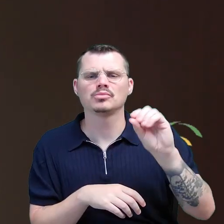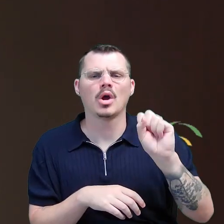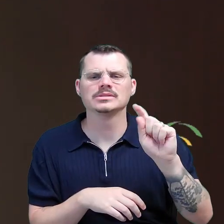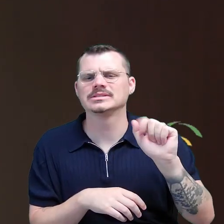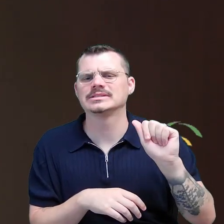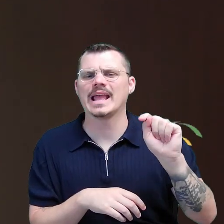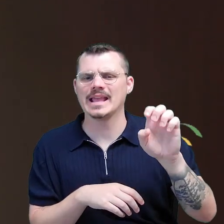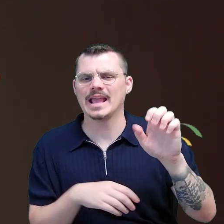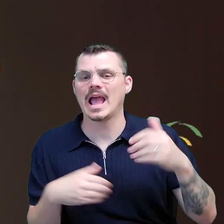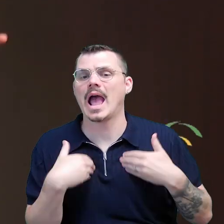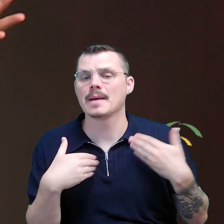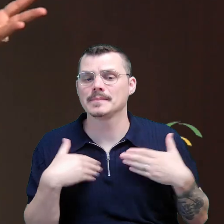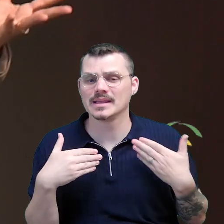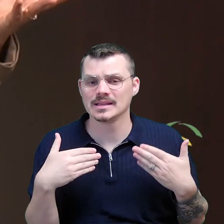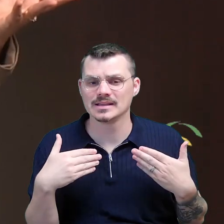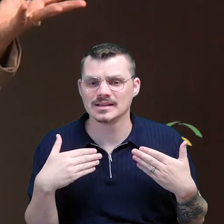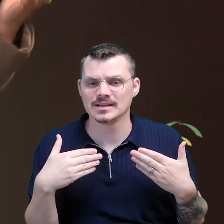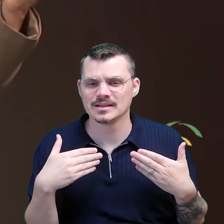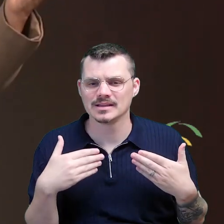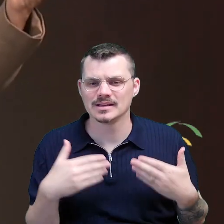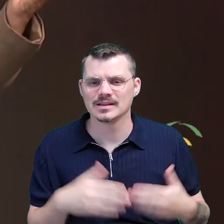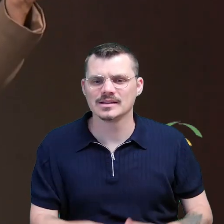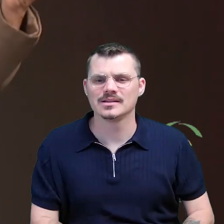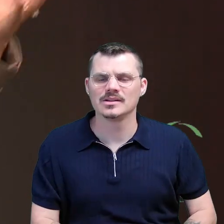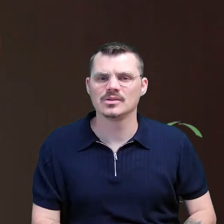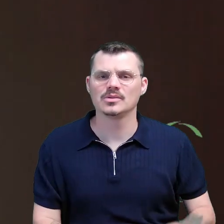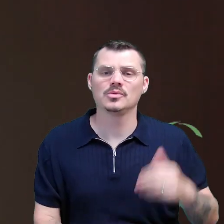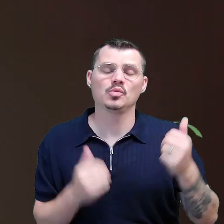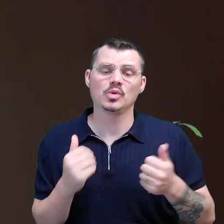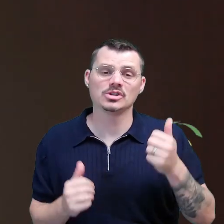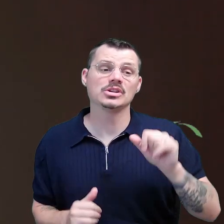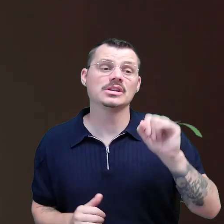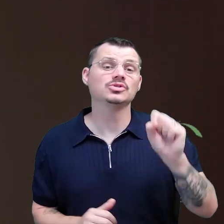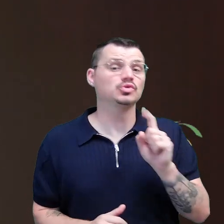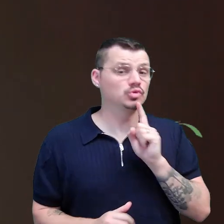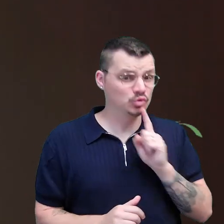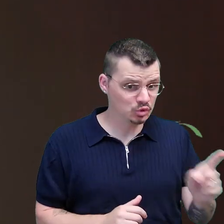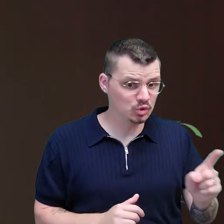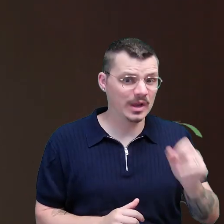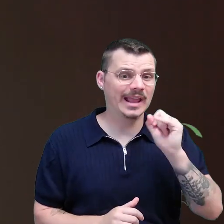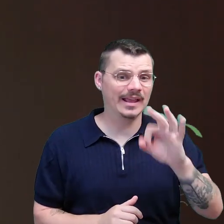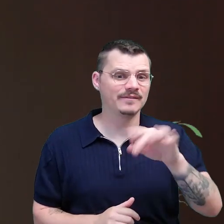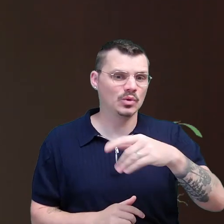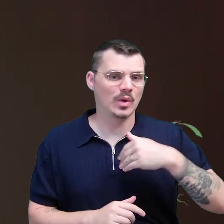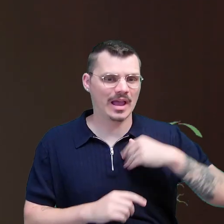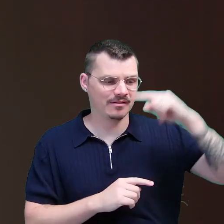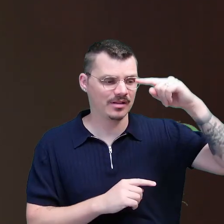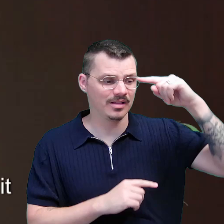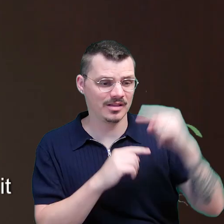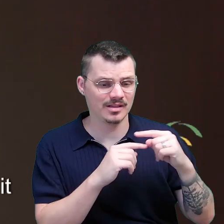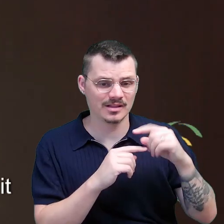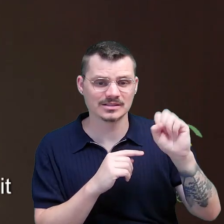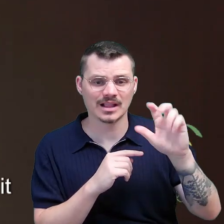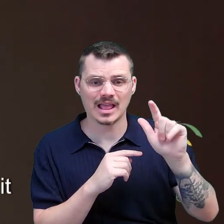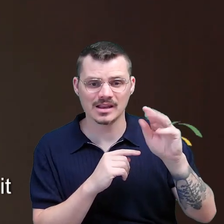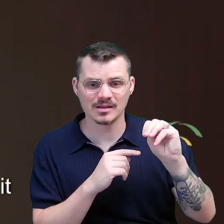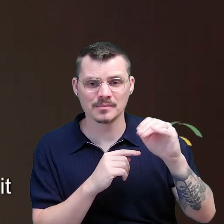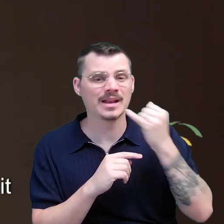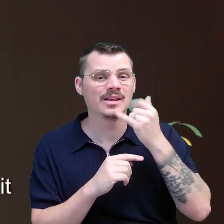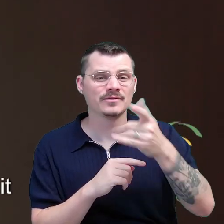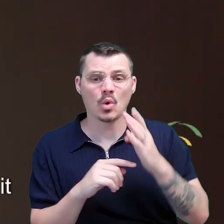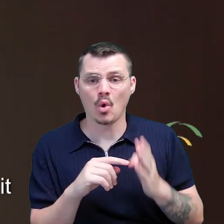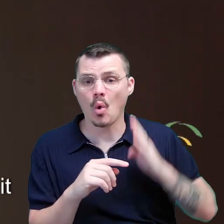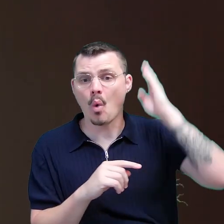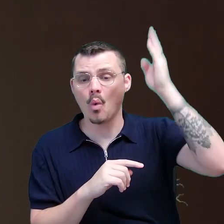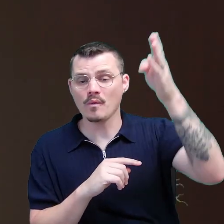happy, which that may be true if you're deficient in selenium, but if you get overdosed